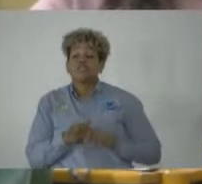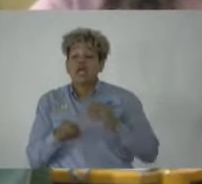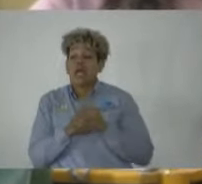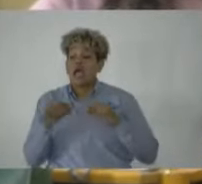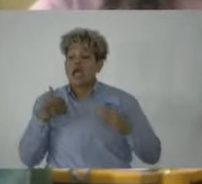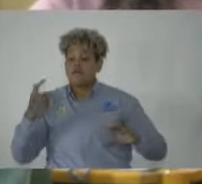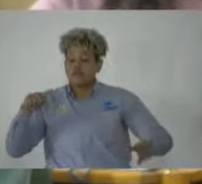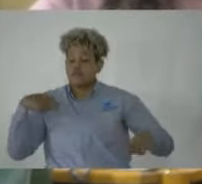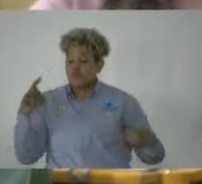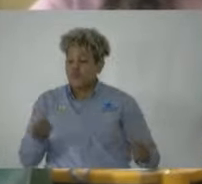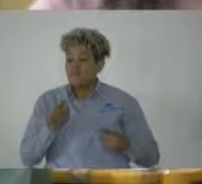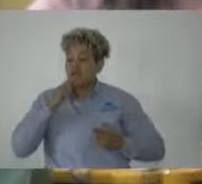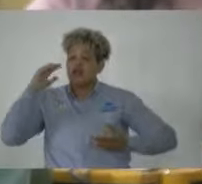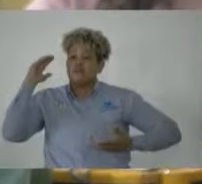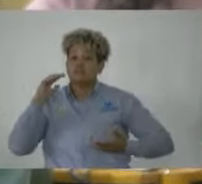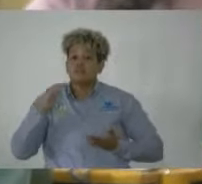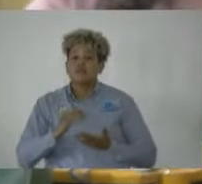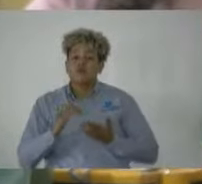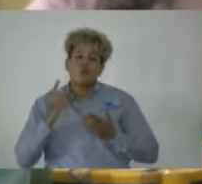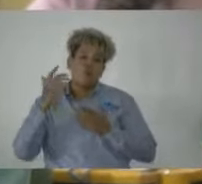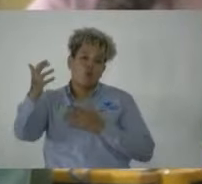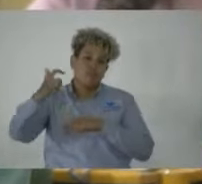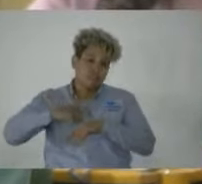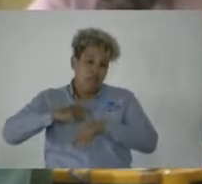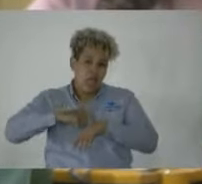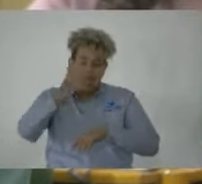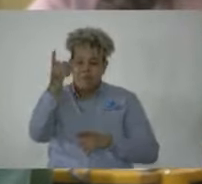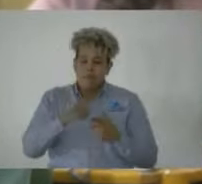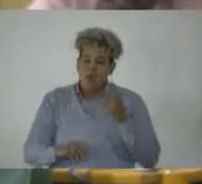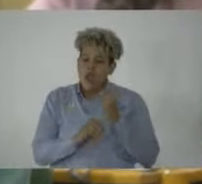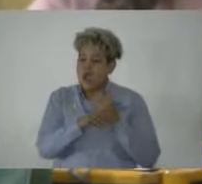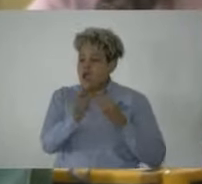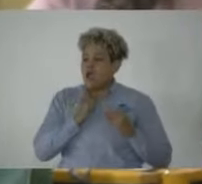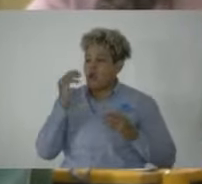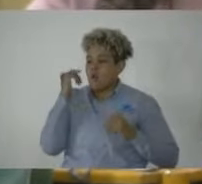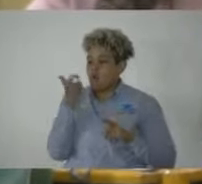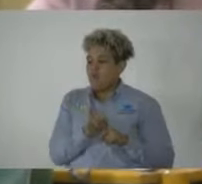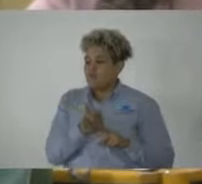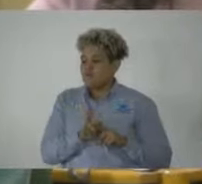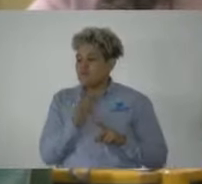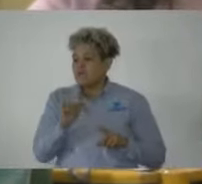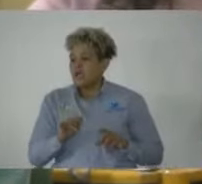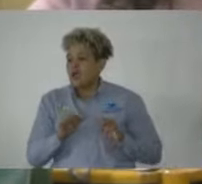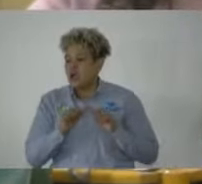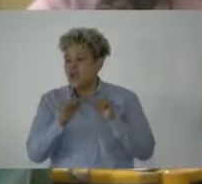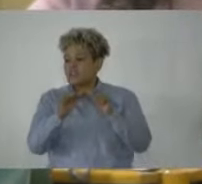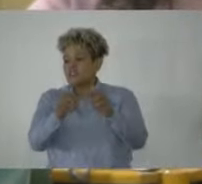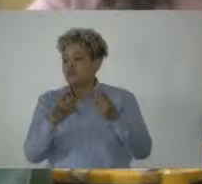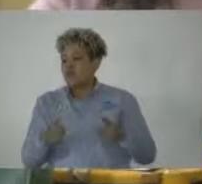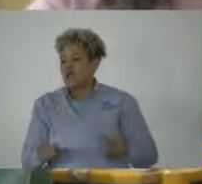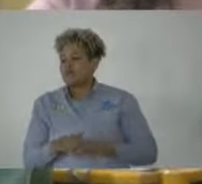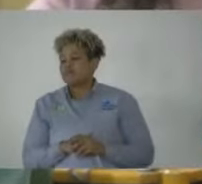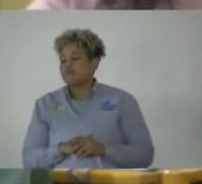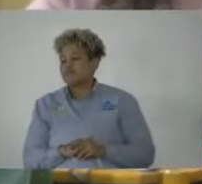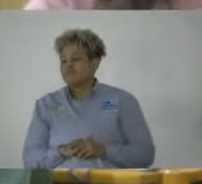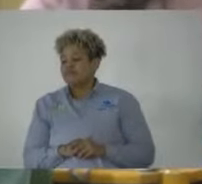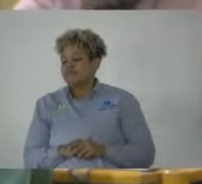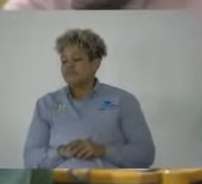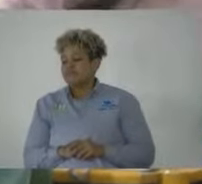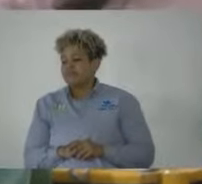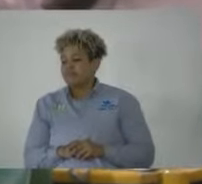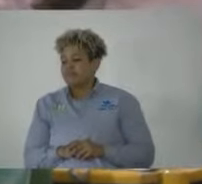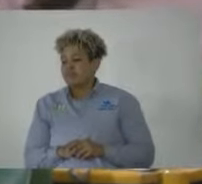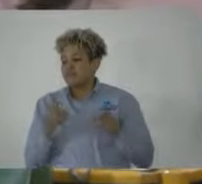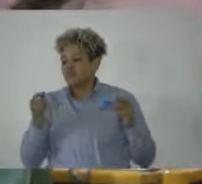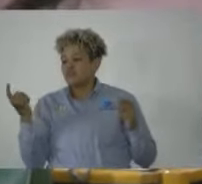been declining over time. And I hope that that can continue, even though, you know, you